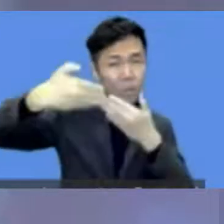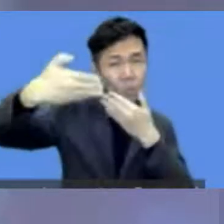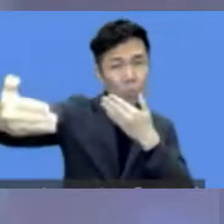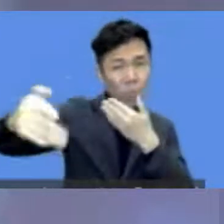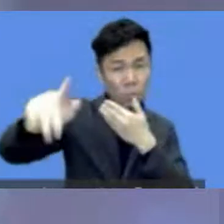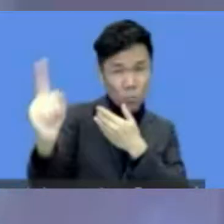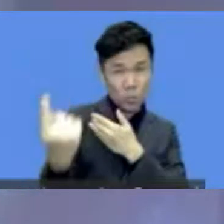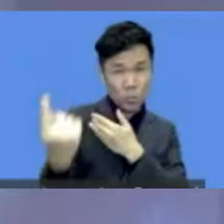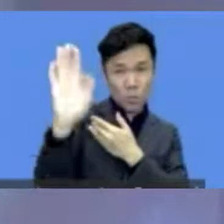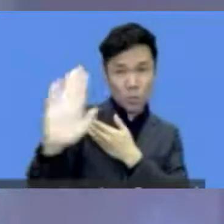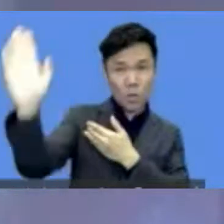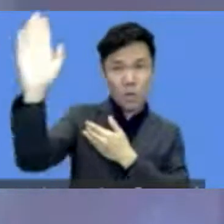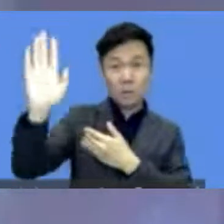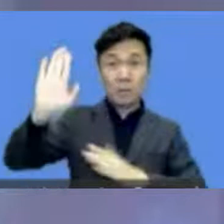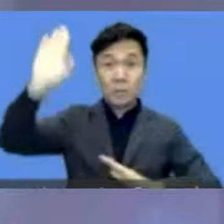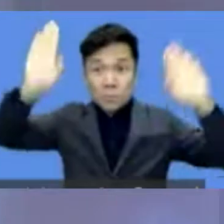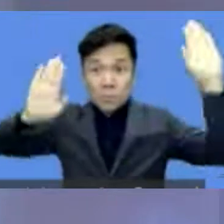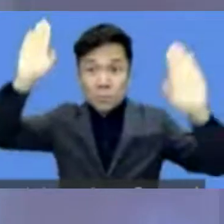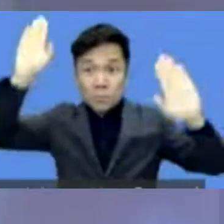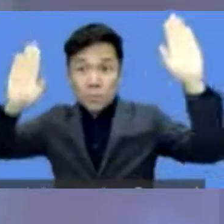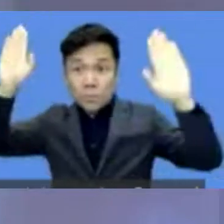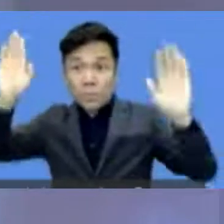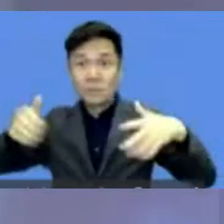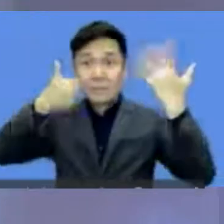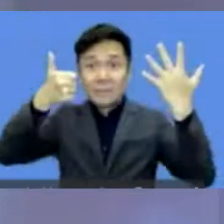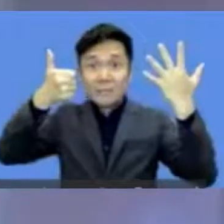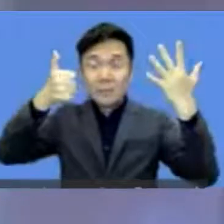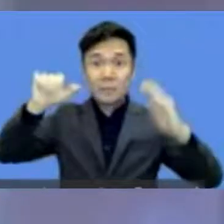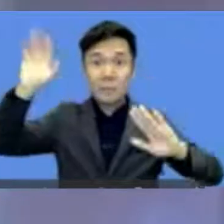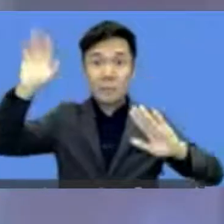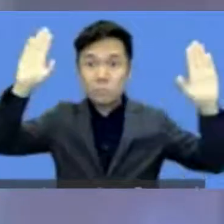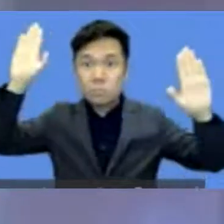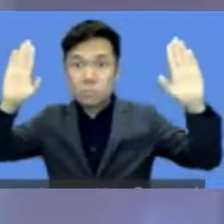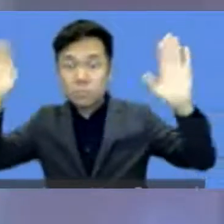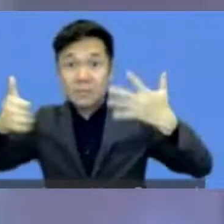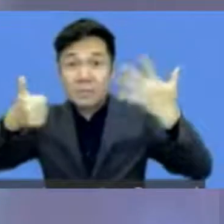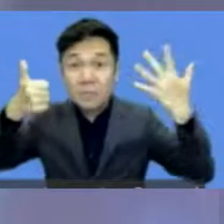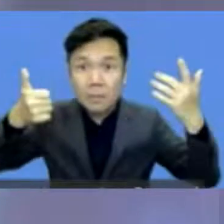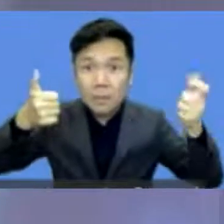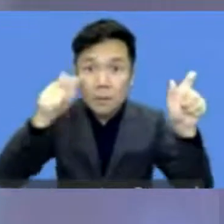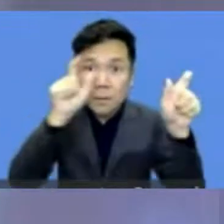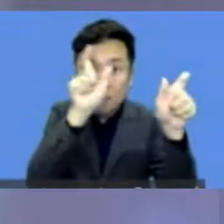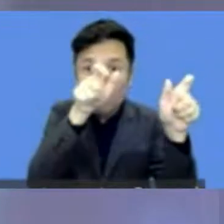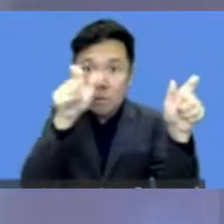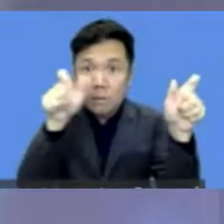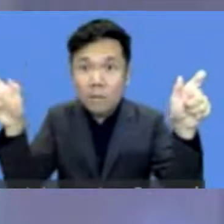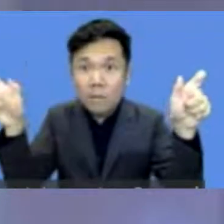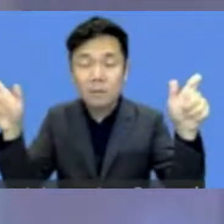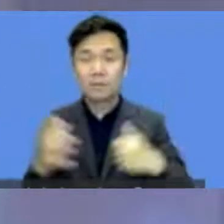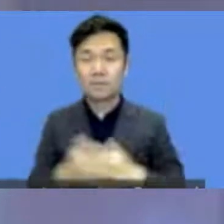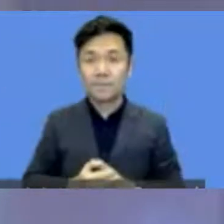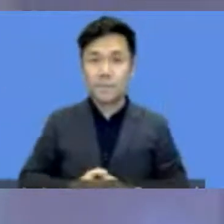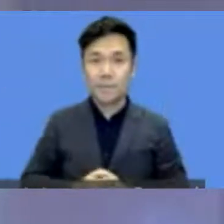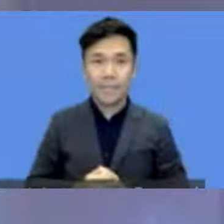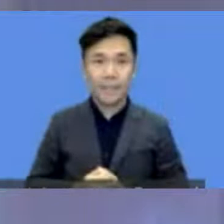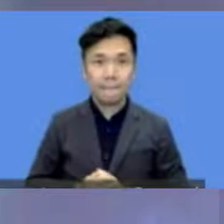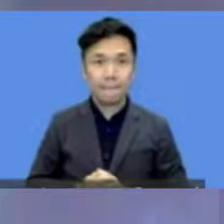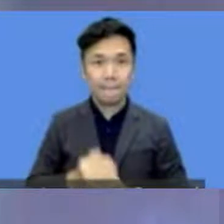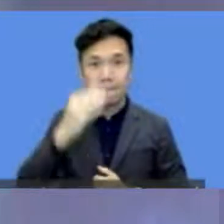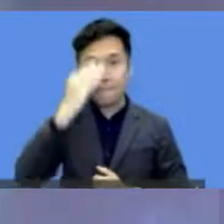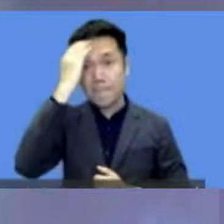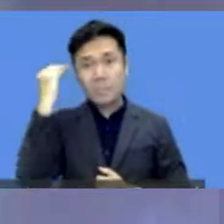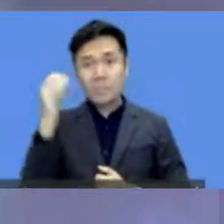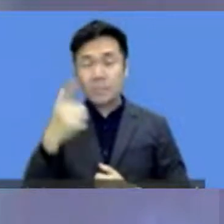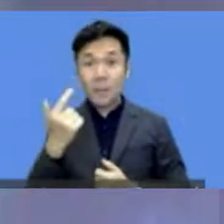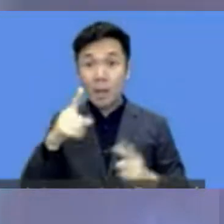We had about 6 people putting their hands up at the same time. Okay. I'm sorry. So there are actually a lot of